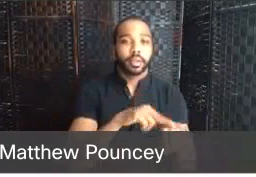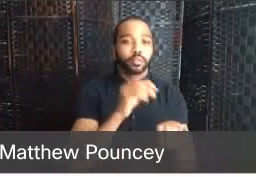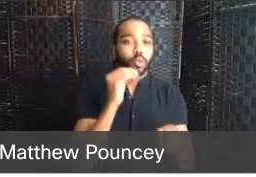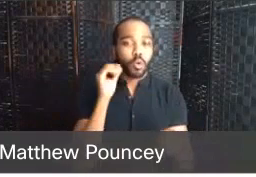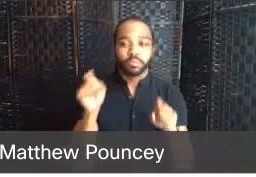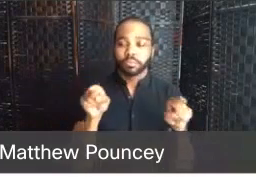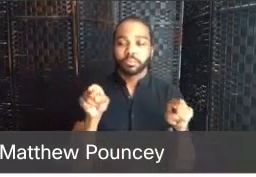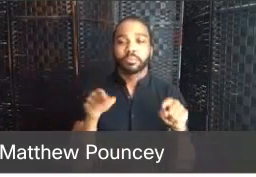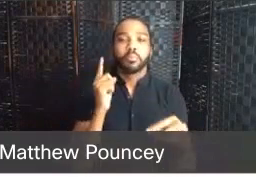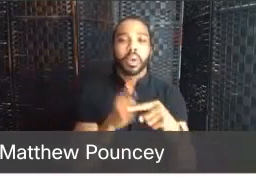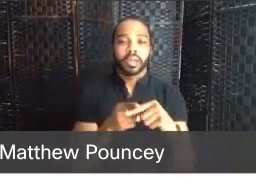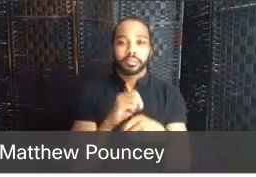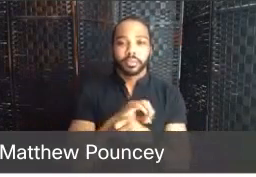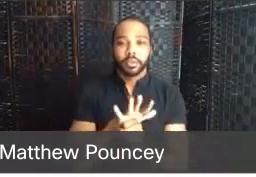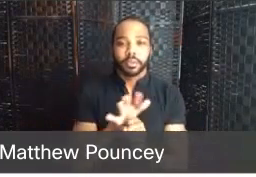for COVID.